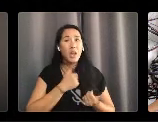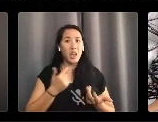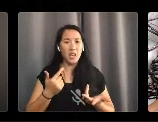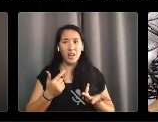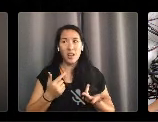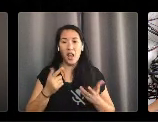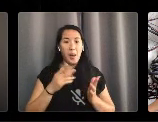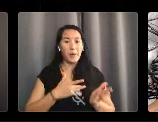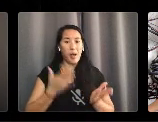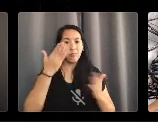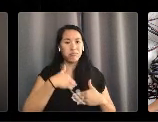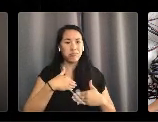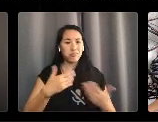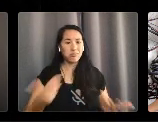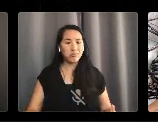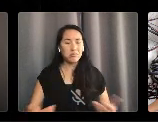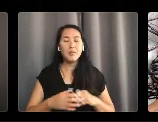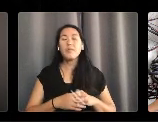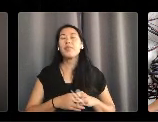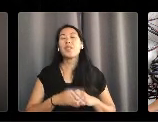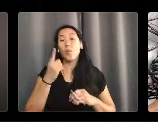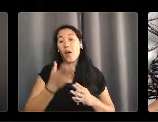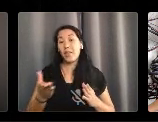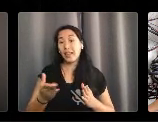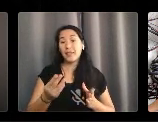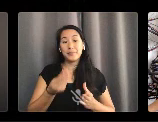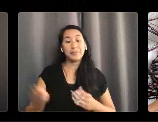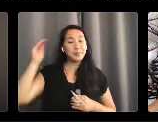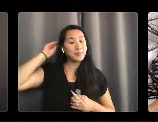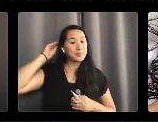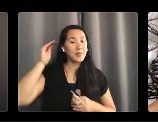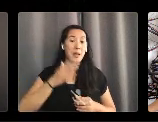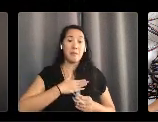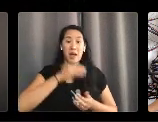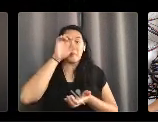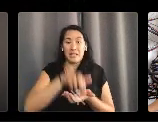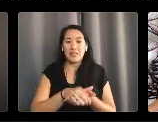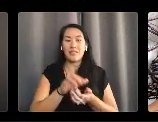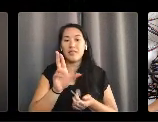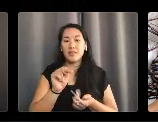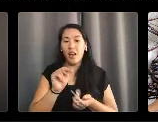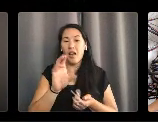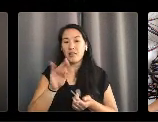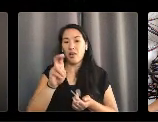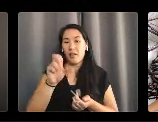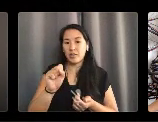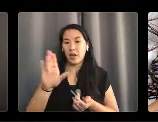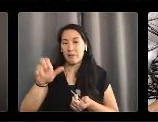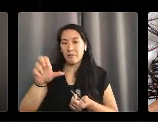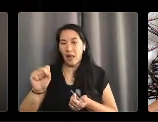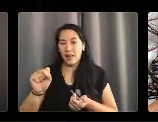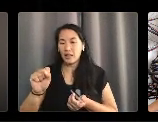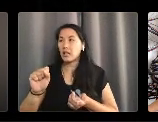exist. And something to keep in mind here as well, just as a tidbit, is my belief is unconscious bias is nurtured by the language